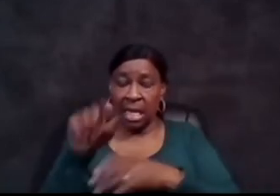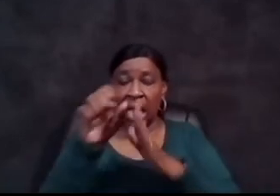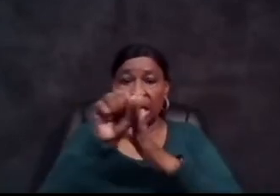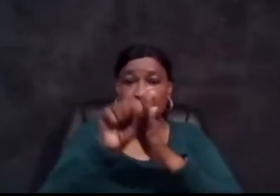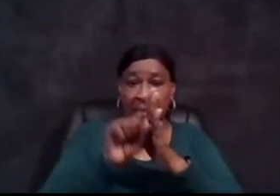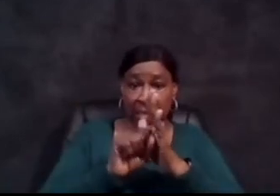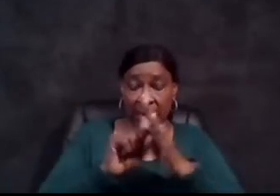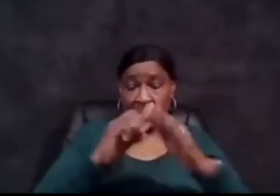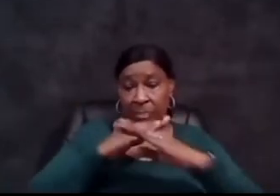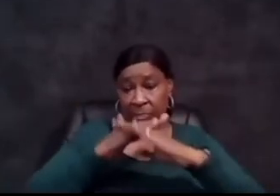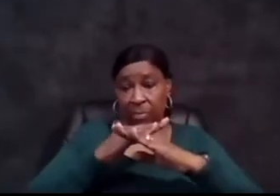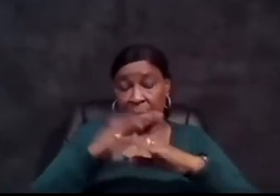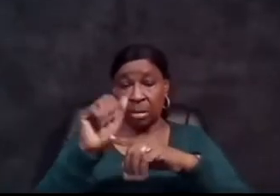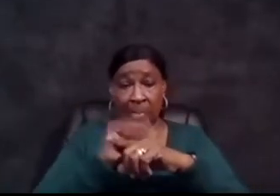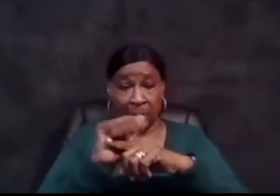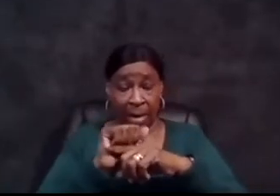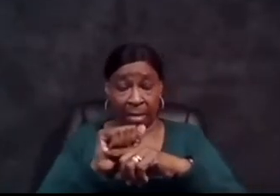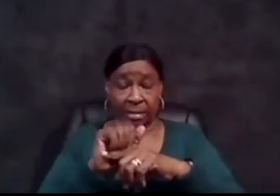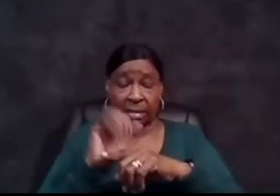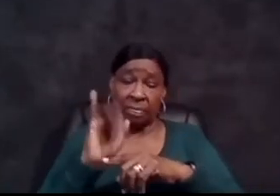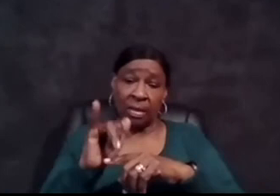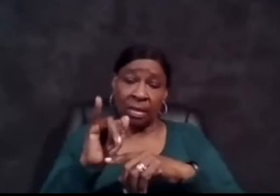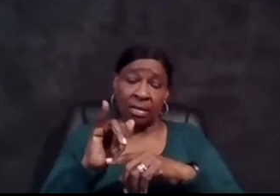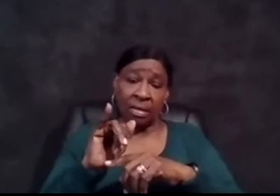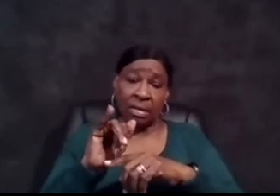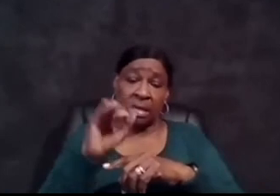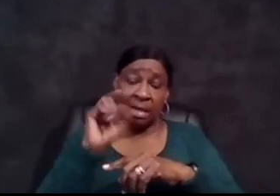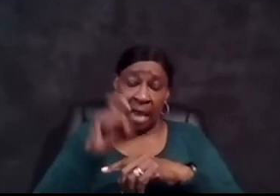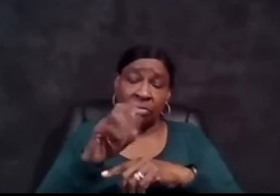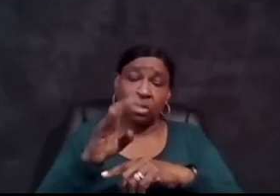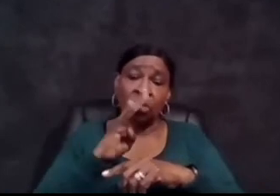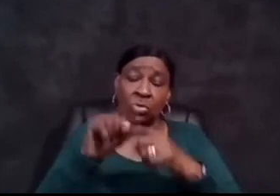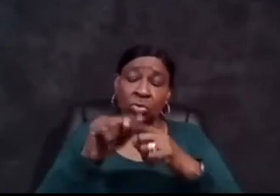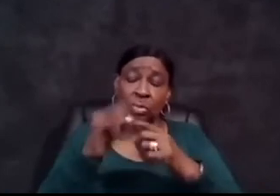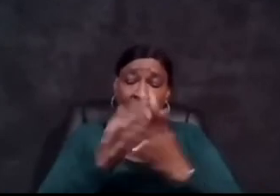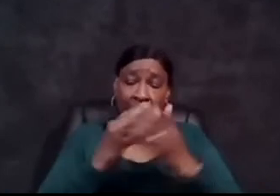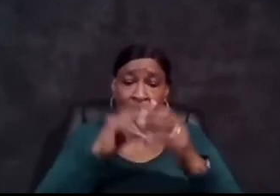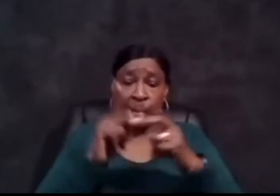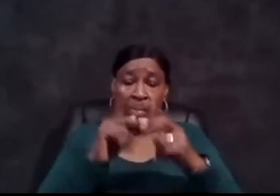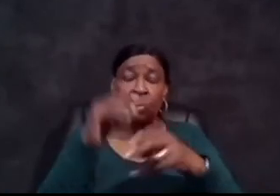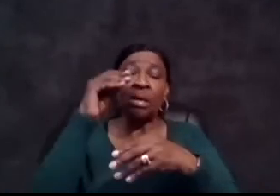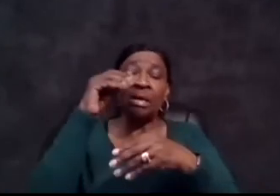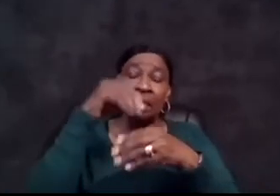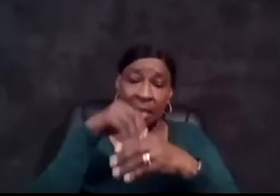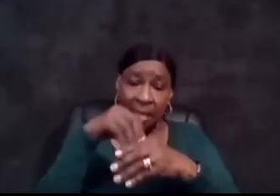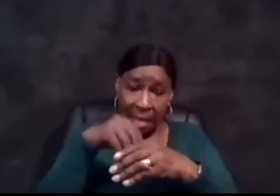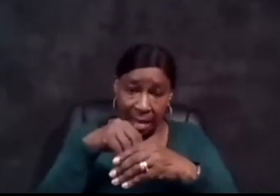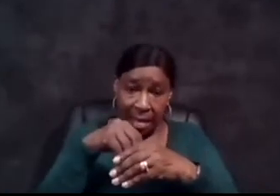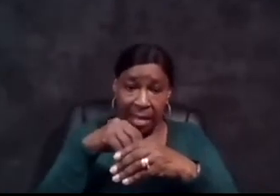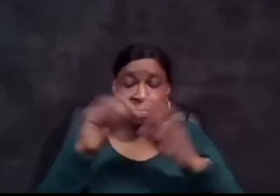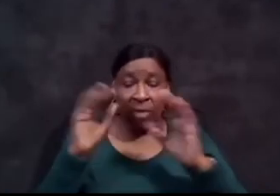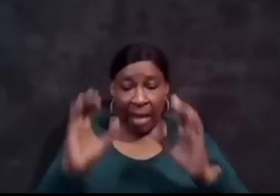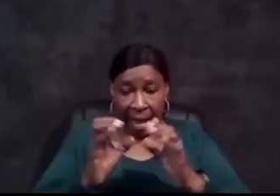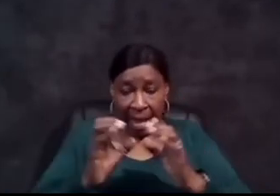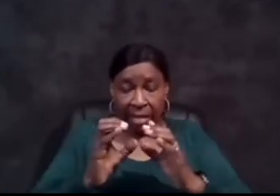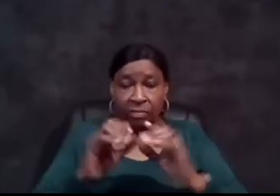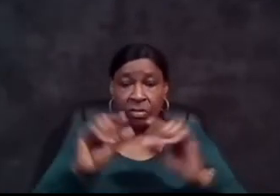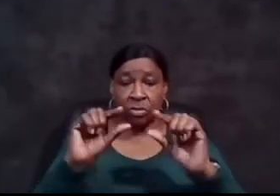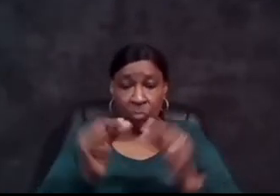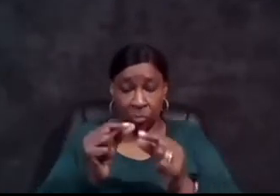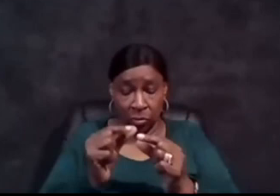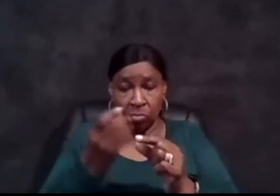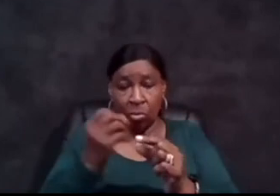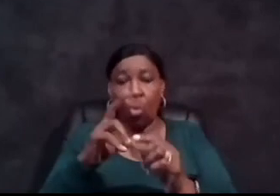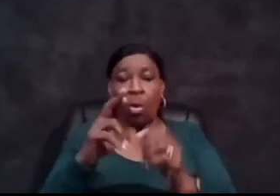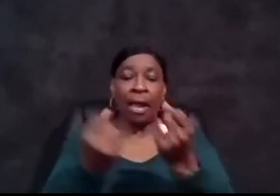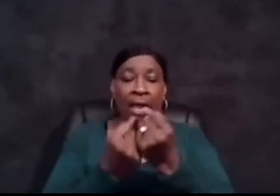too, is in part to talk to some people within activist circles or advocacy circles